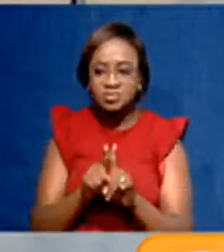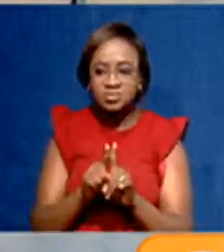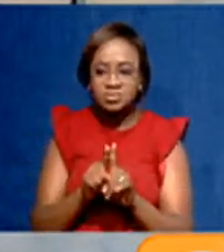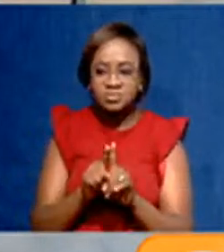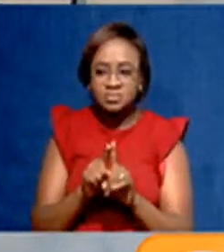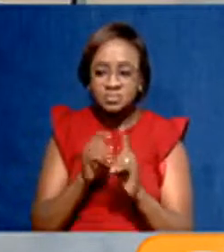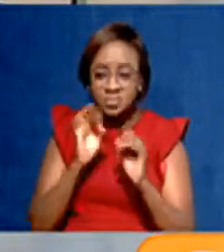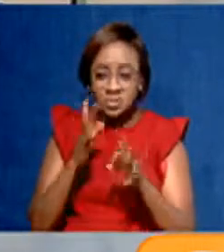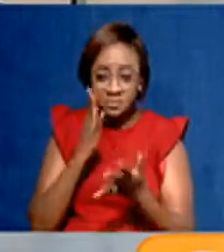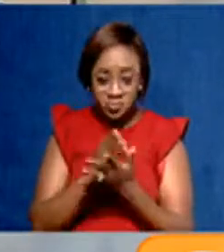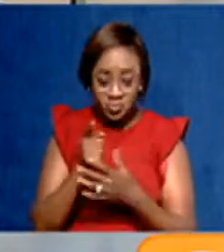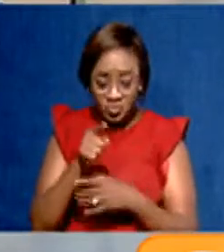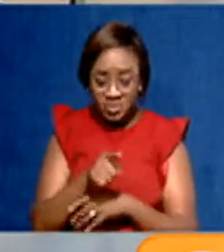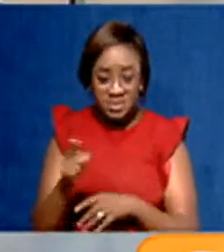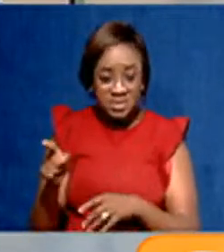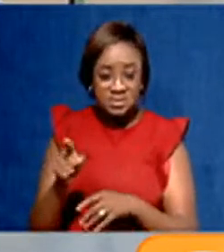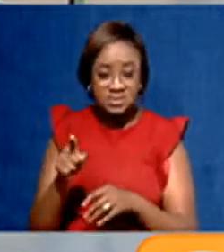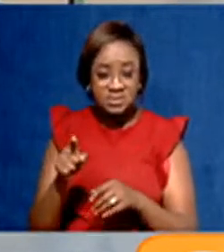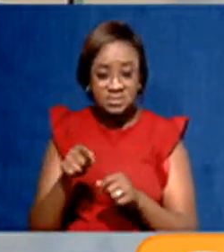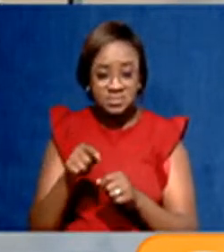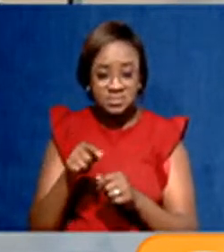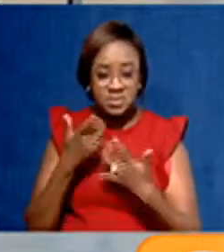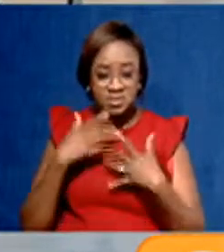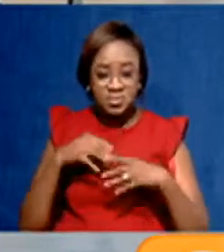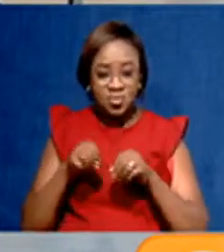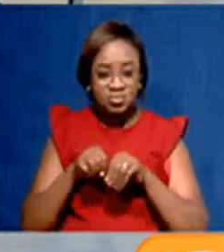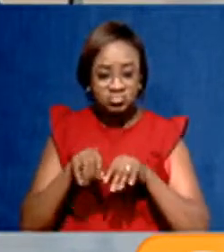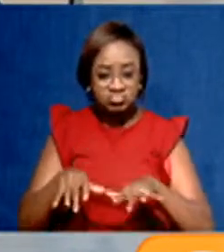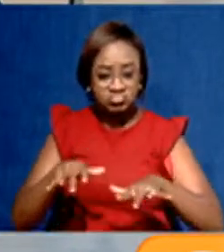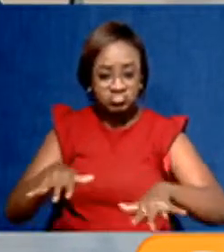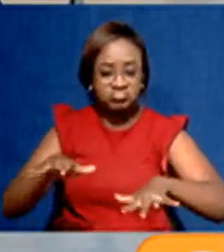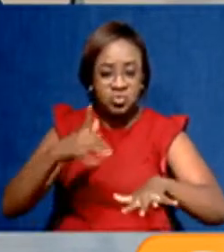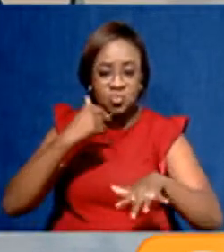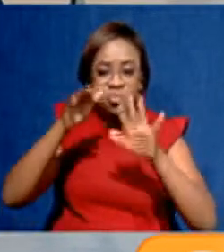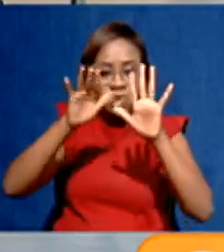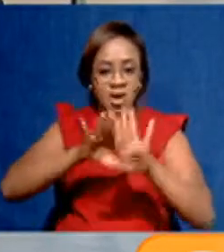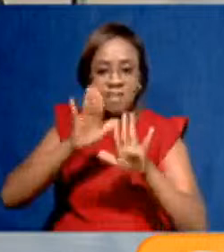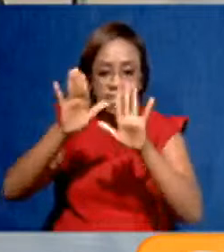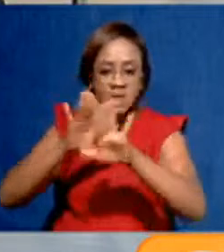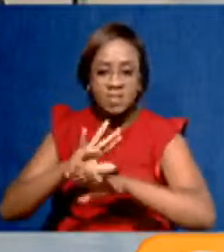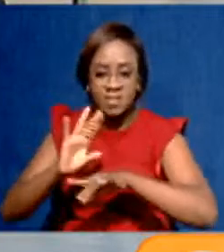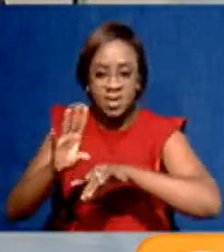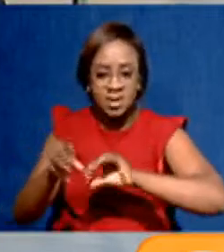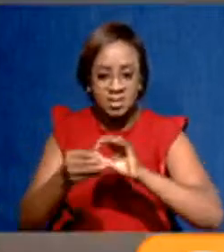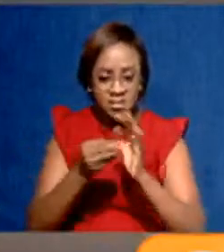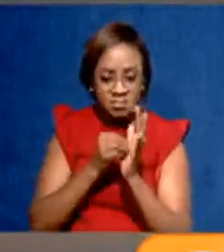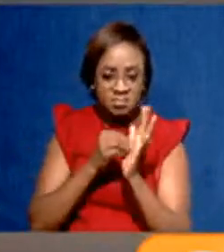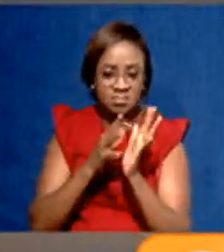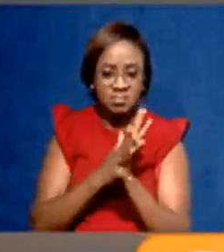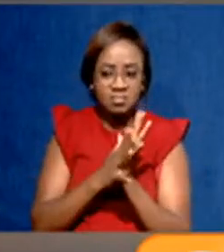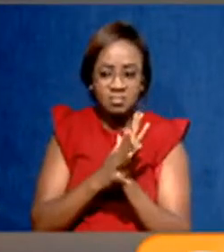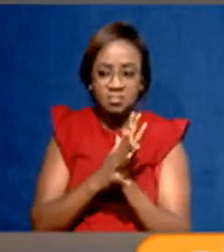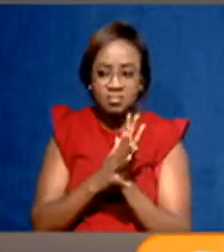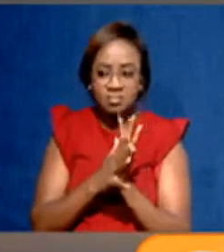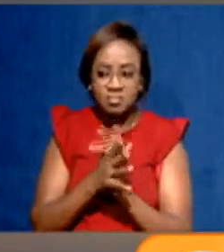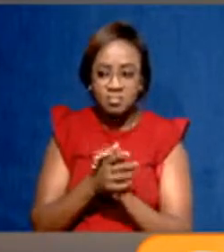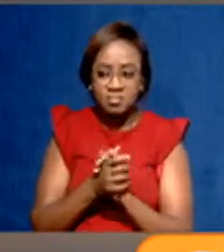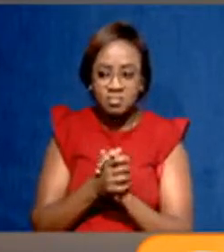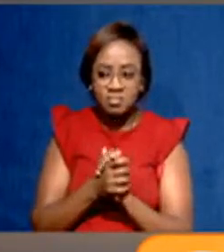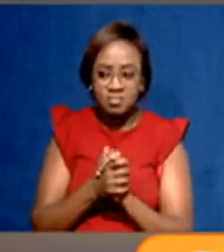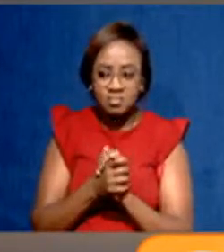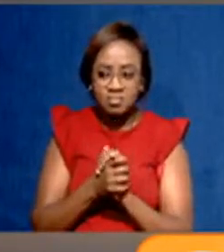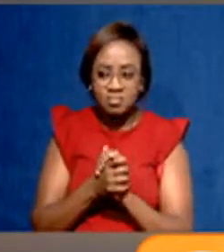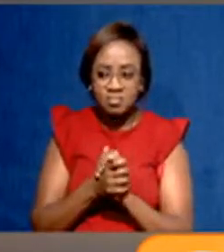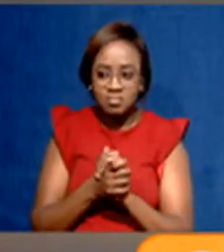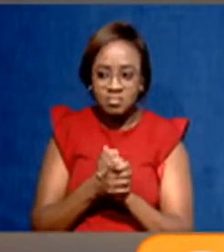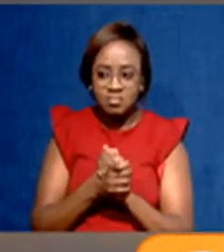are grassroots campaigners who are prioritized. No. Okay. First, anyone